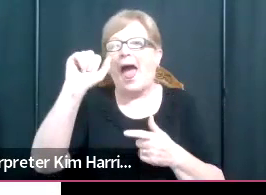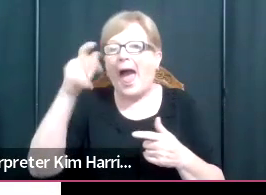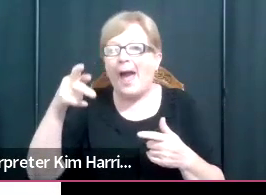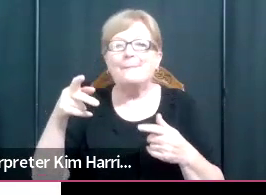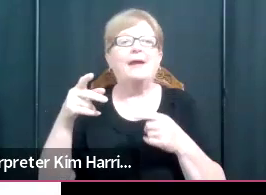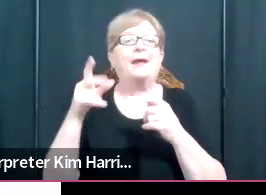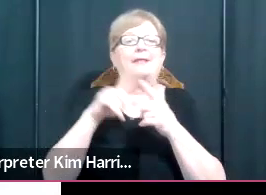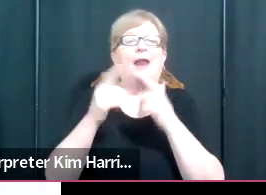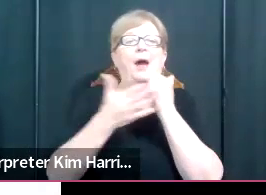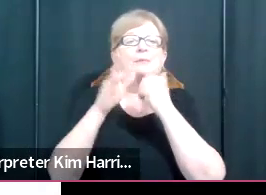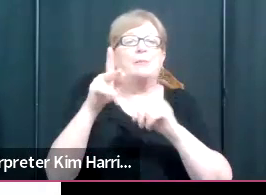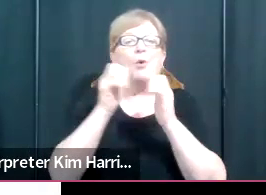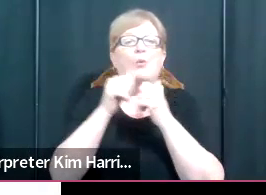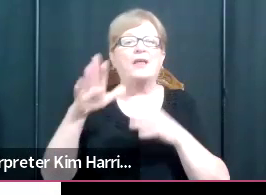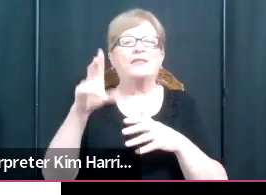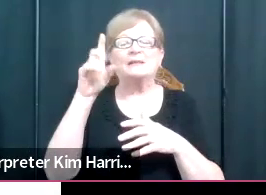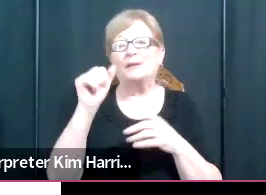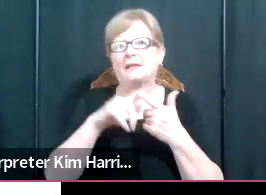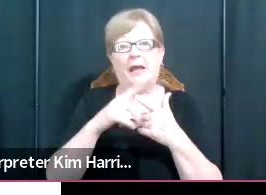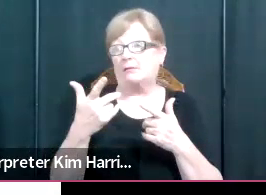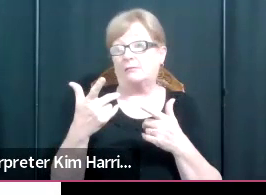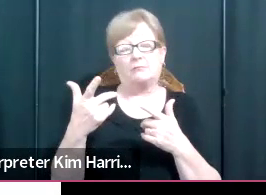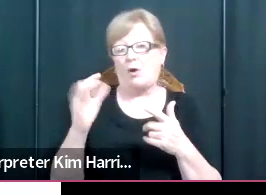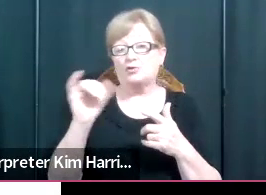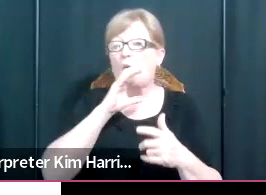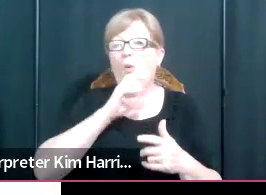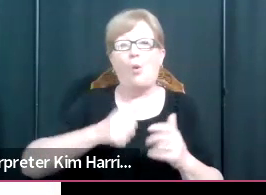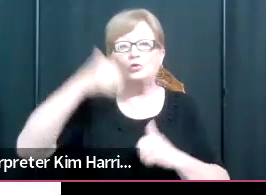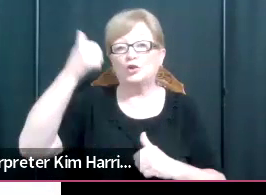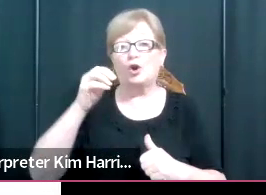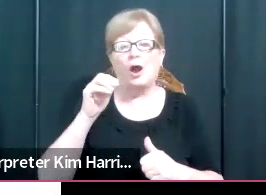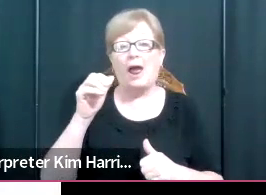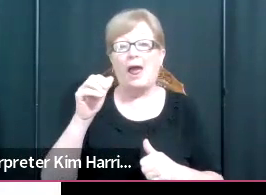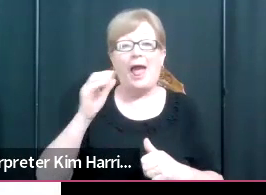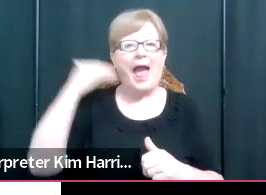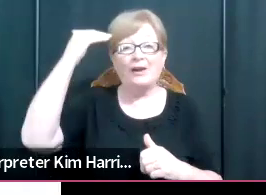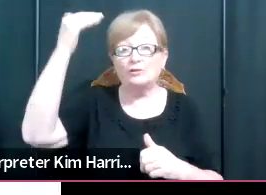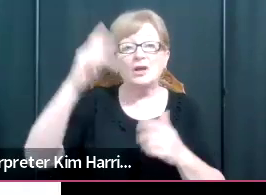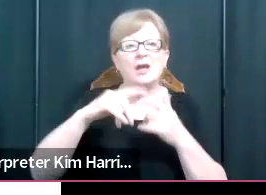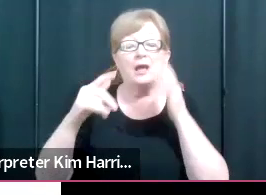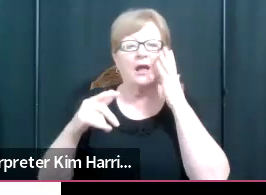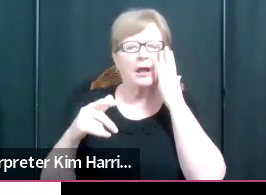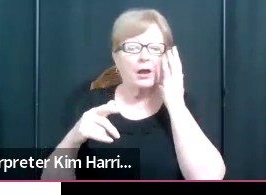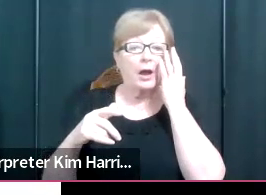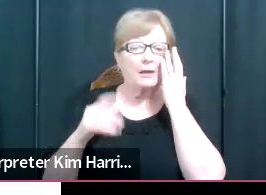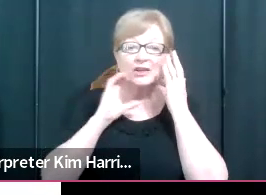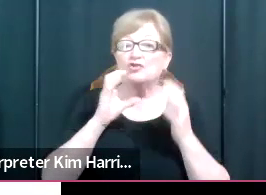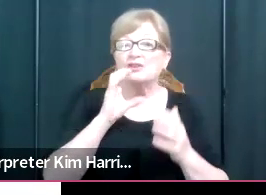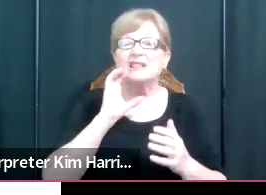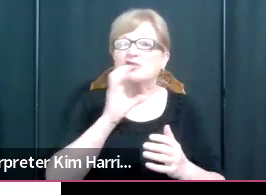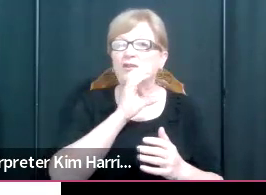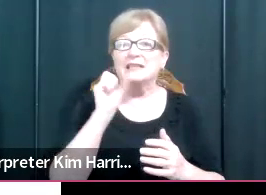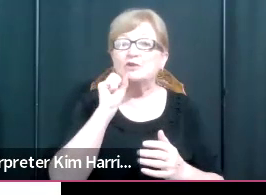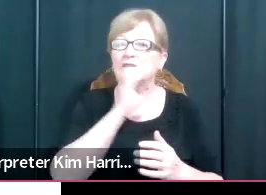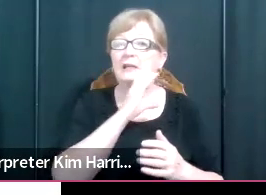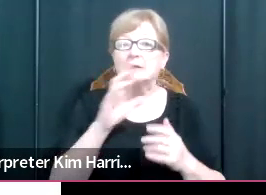disabilities, including older adults, do what they want to do. People often ask us, well, isn't technology